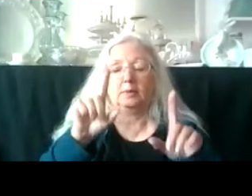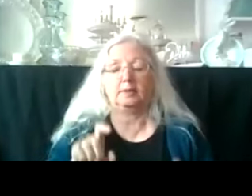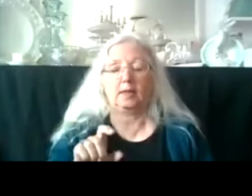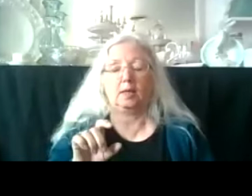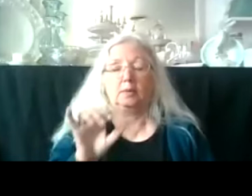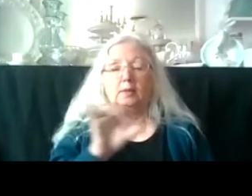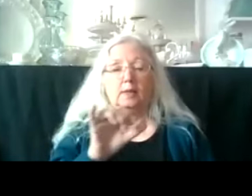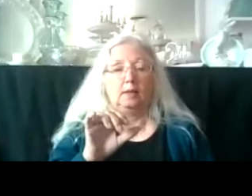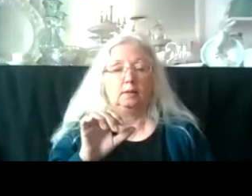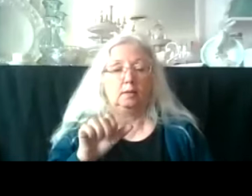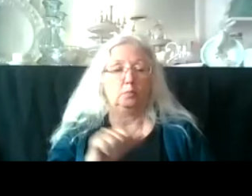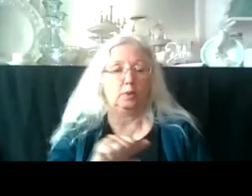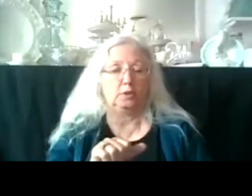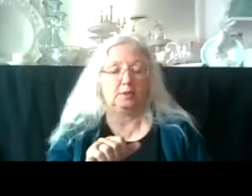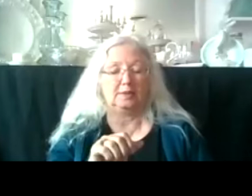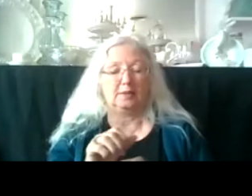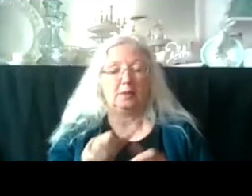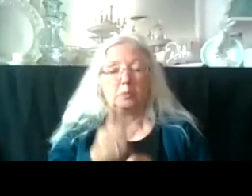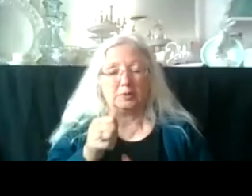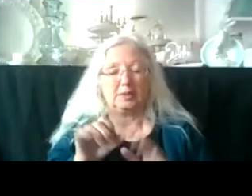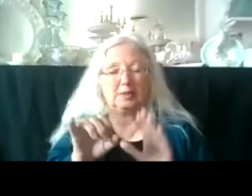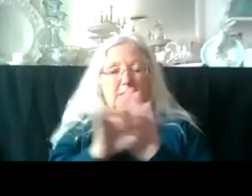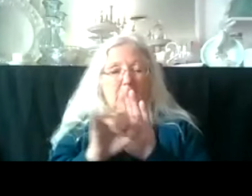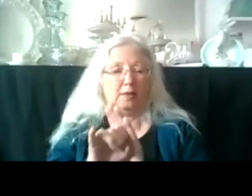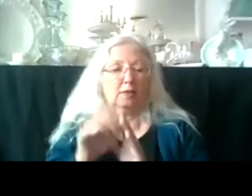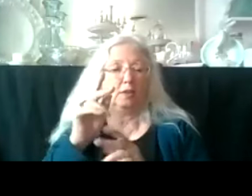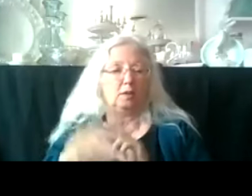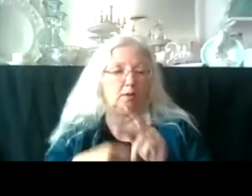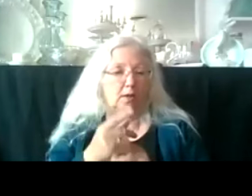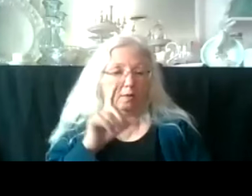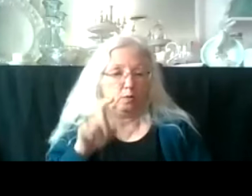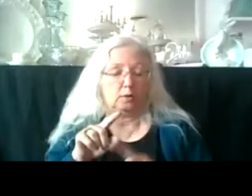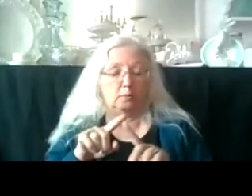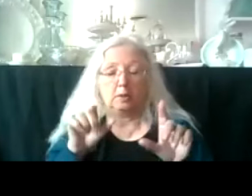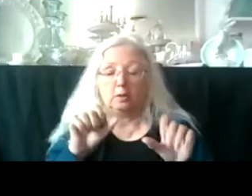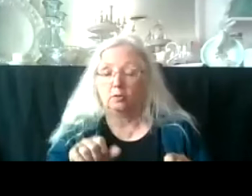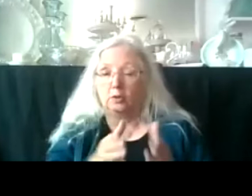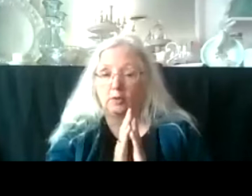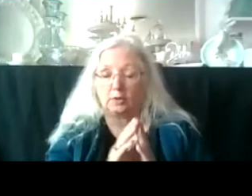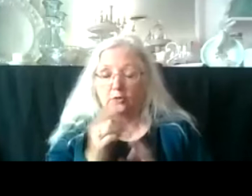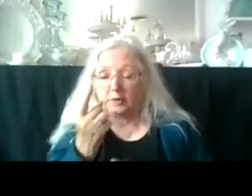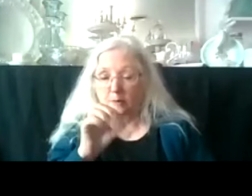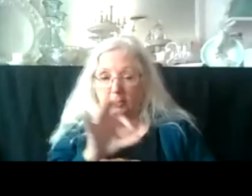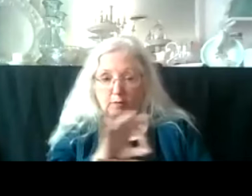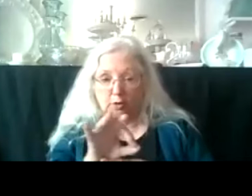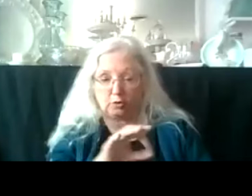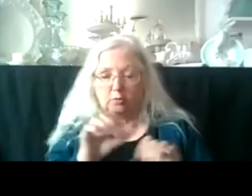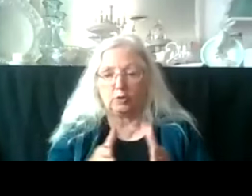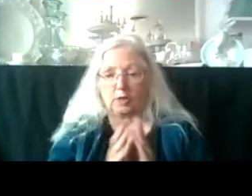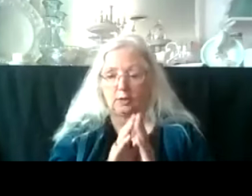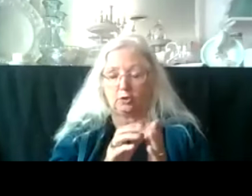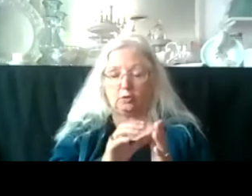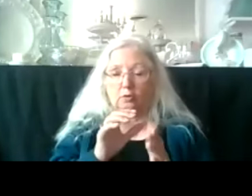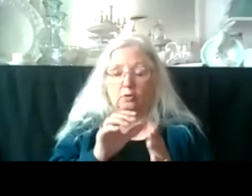is primarily identification type questions. But could I ask you the function of something? Could I ask you to identify that rough